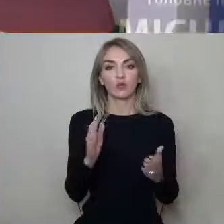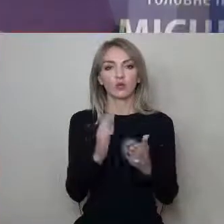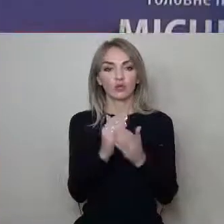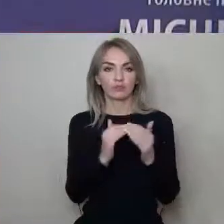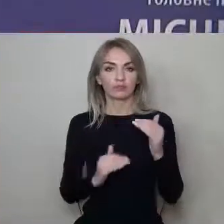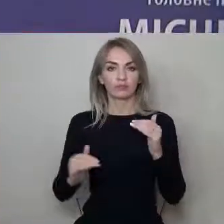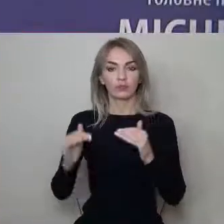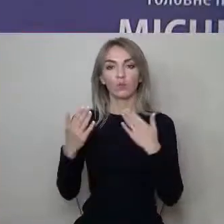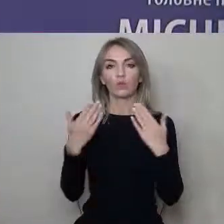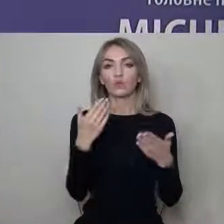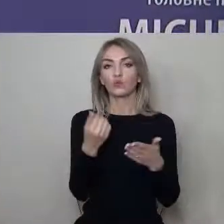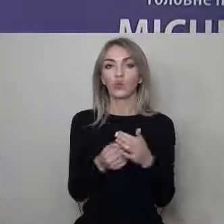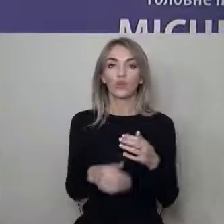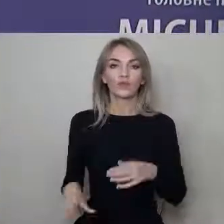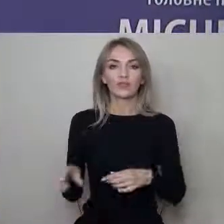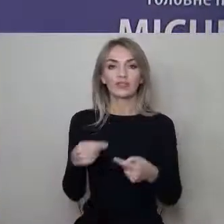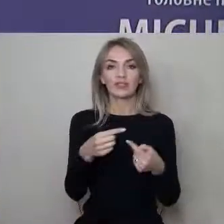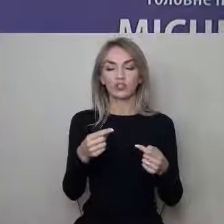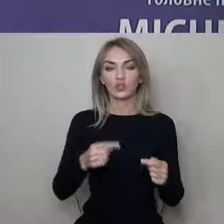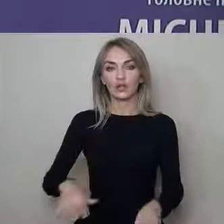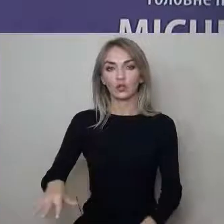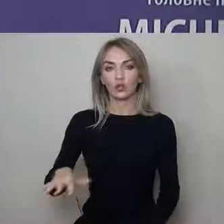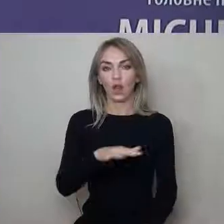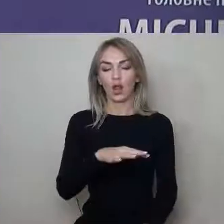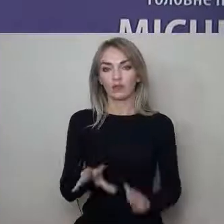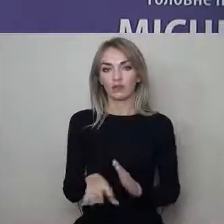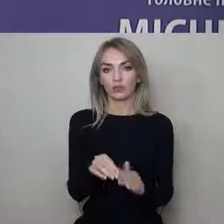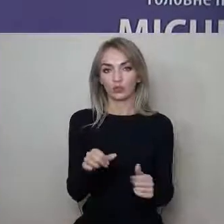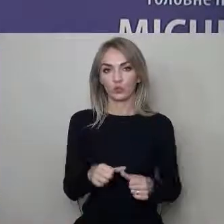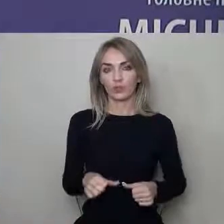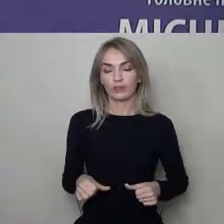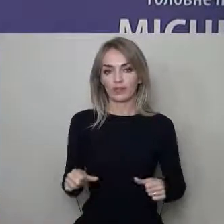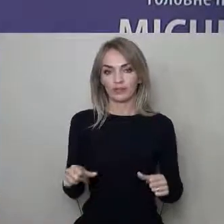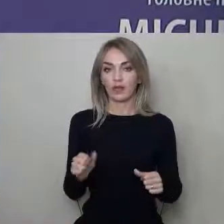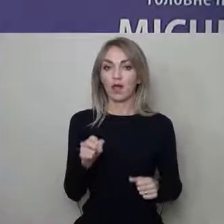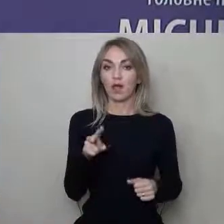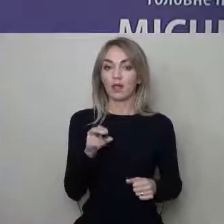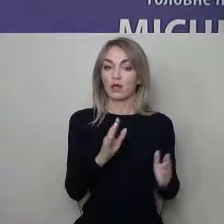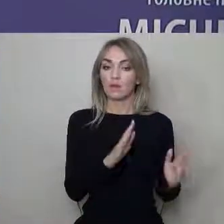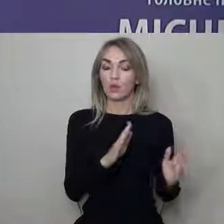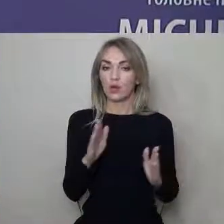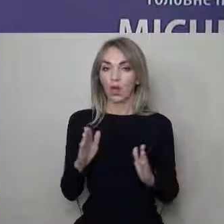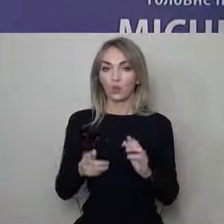highest authority with respect to any other TSCs? But the